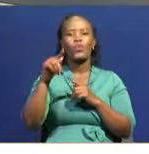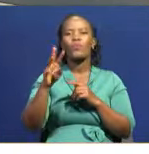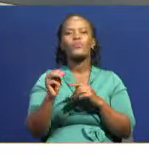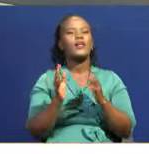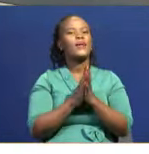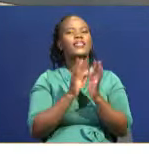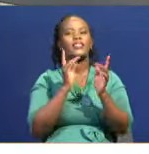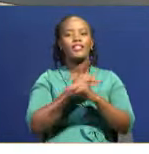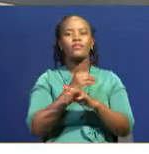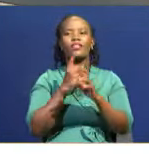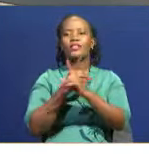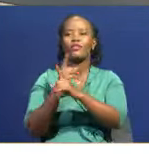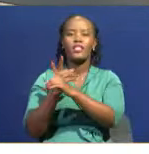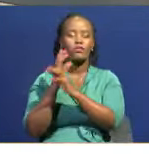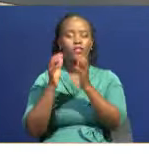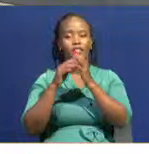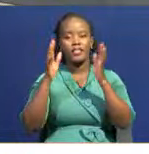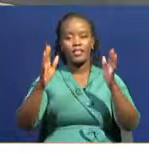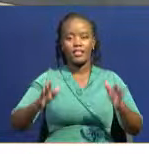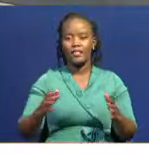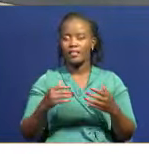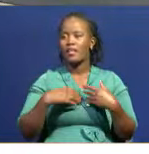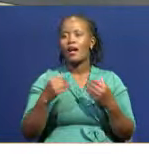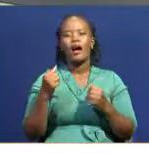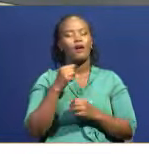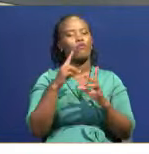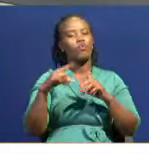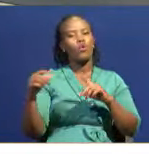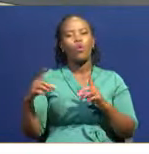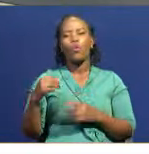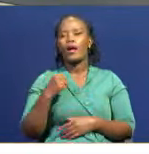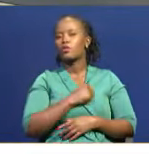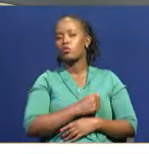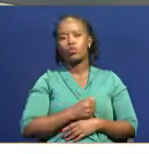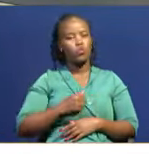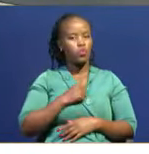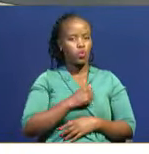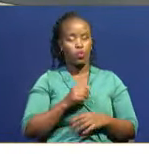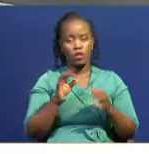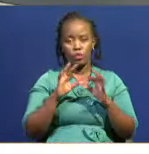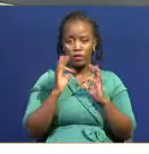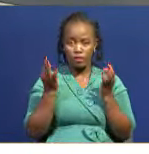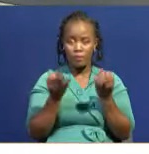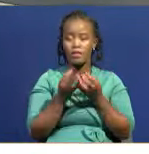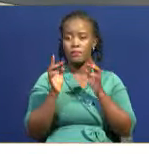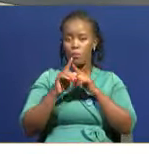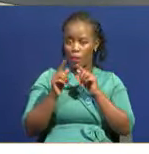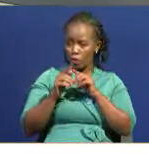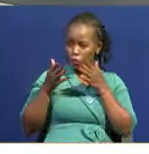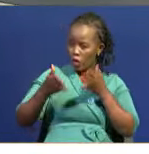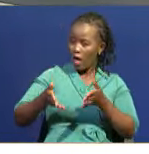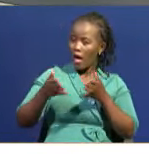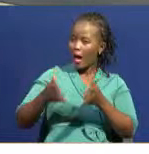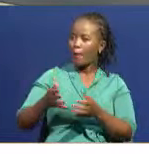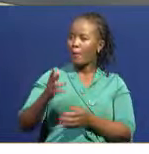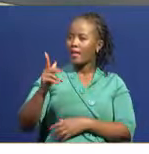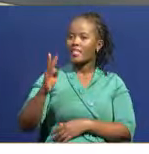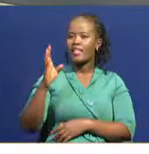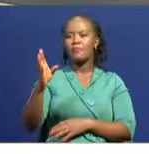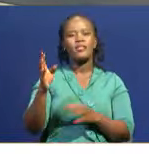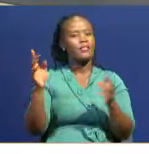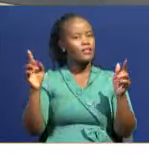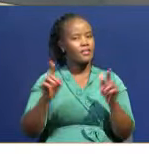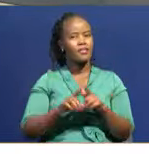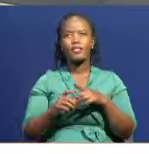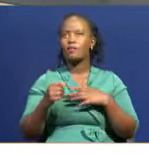leaders and officials within the country who have been able to condole with the family. And here from the Kenya Broadcasting Corporation, we do condole